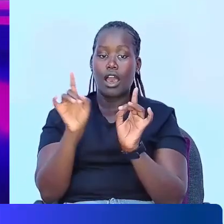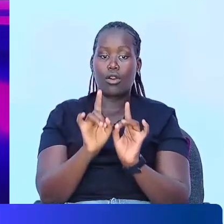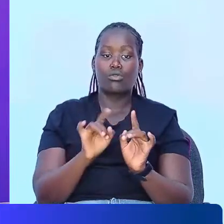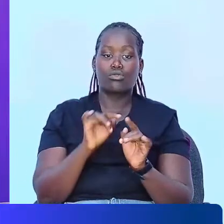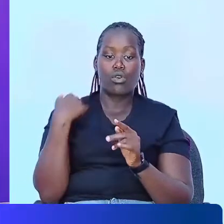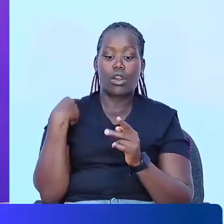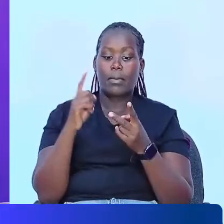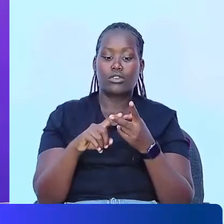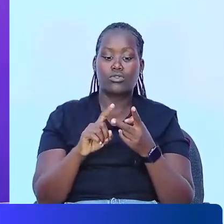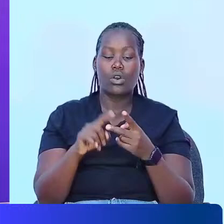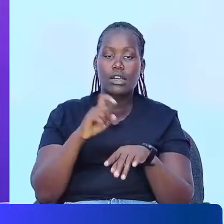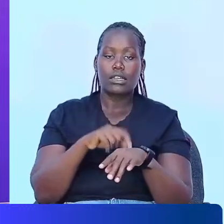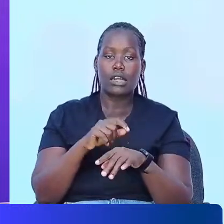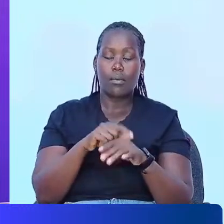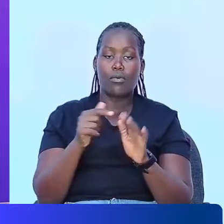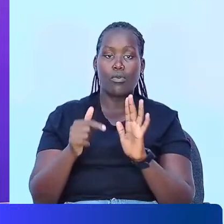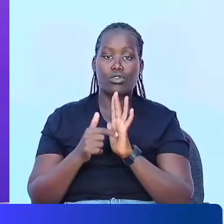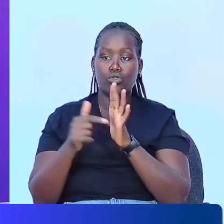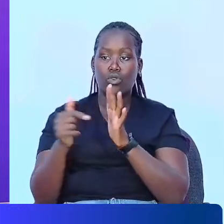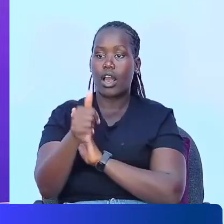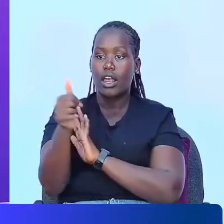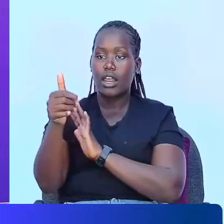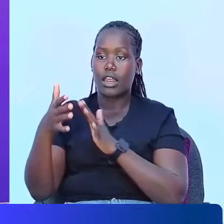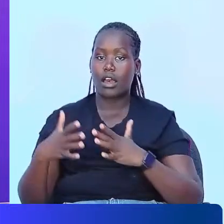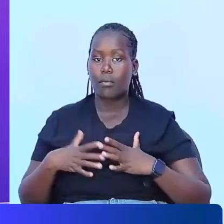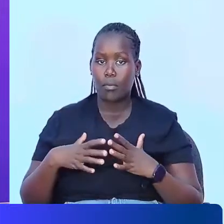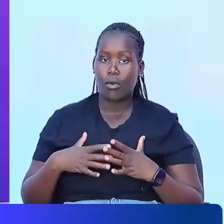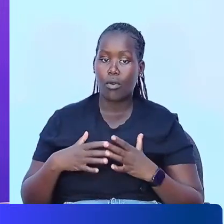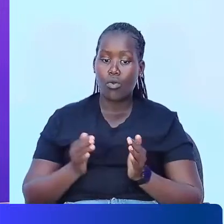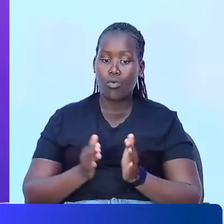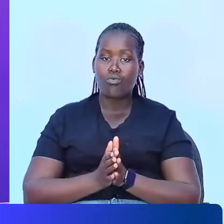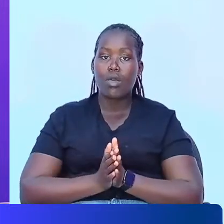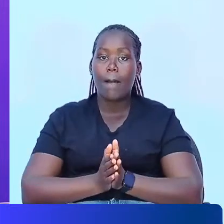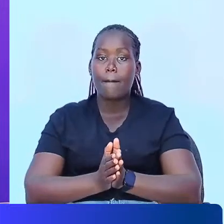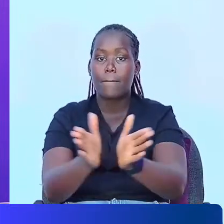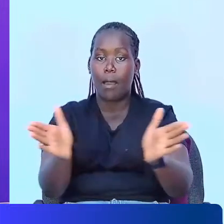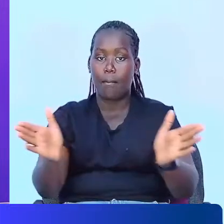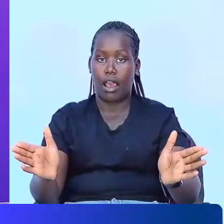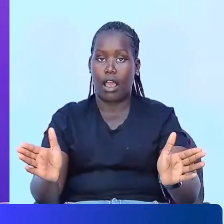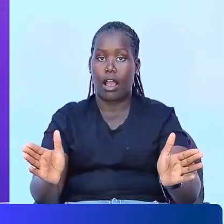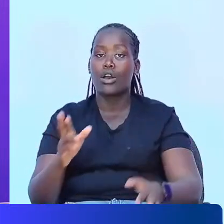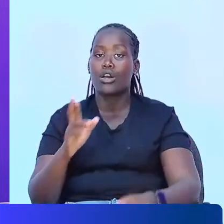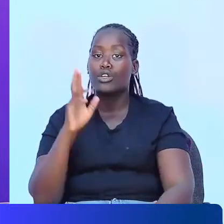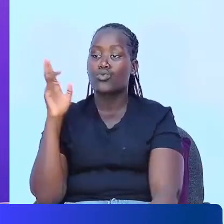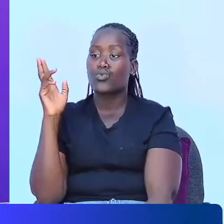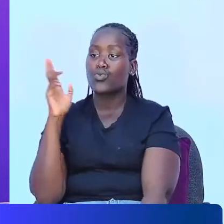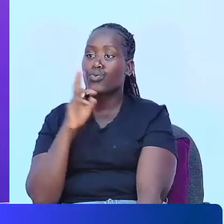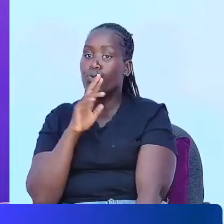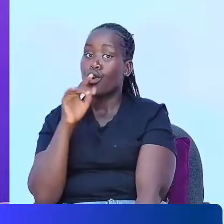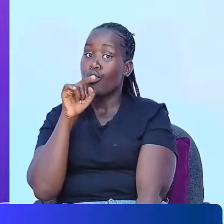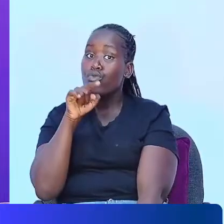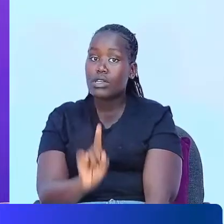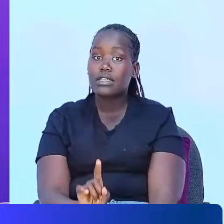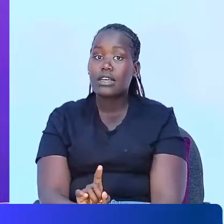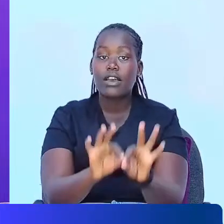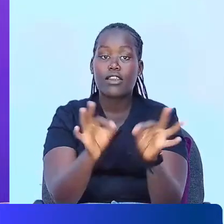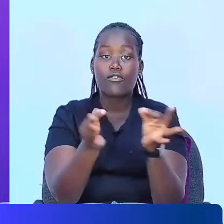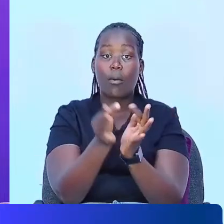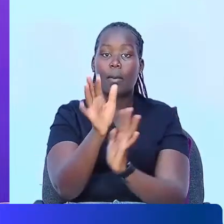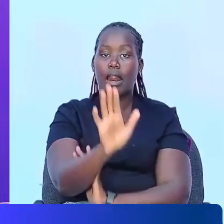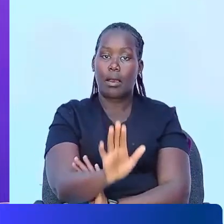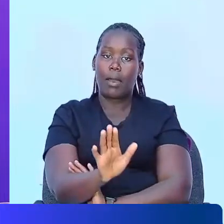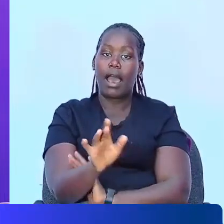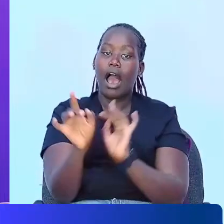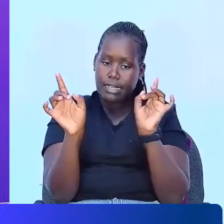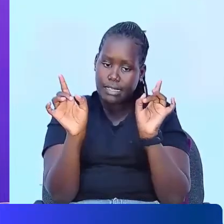you are exposing other people, the public, to risks, you yourself and your family are